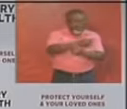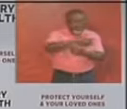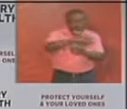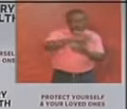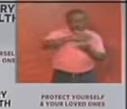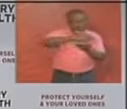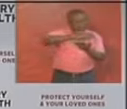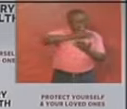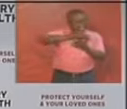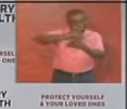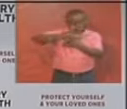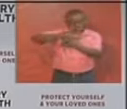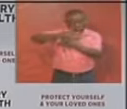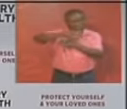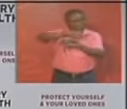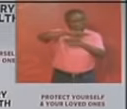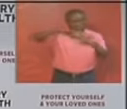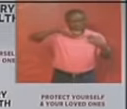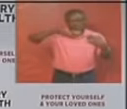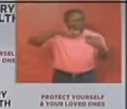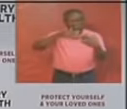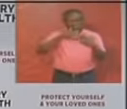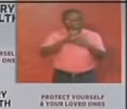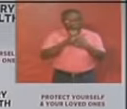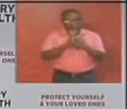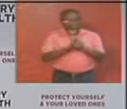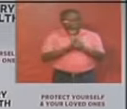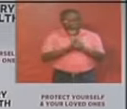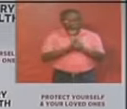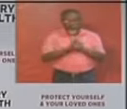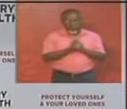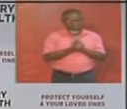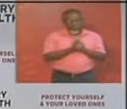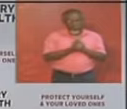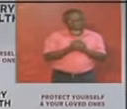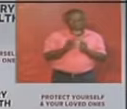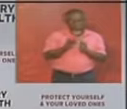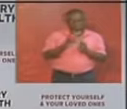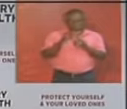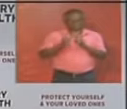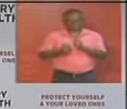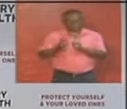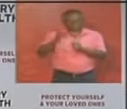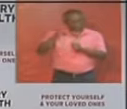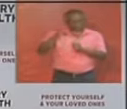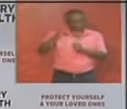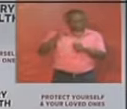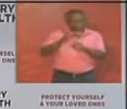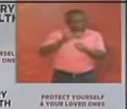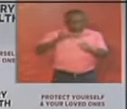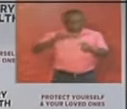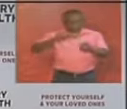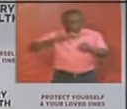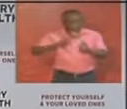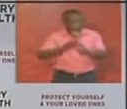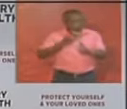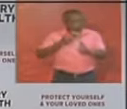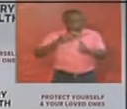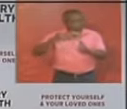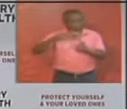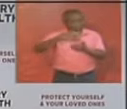receives its first tranche at the end of this month, early April. Thank you, ladies and